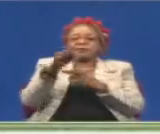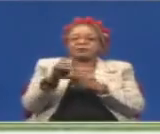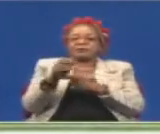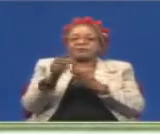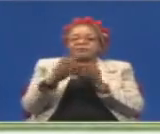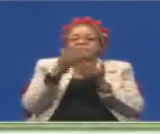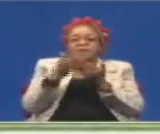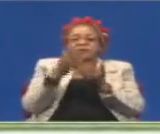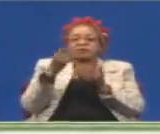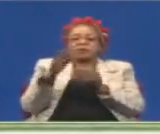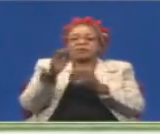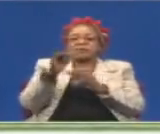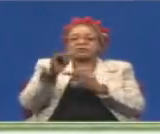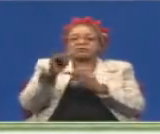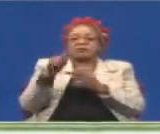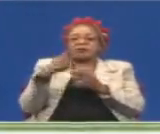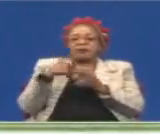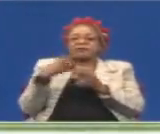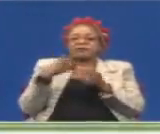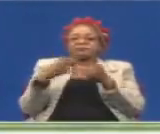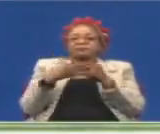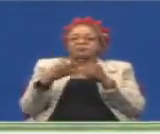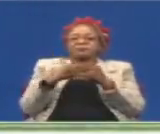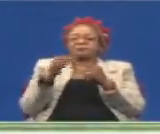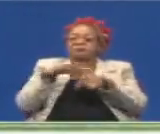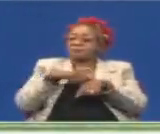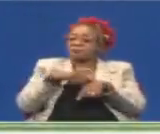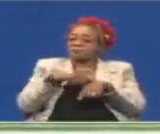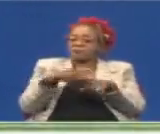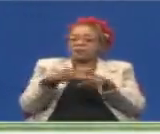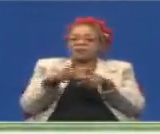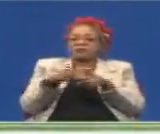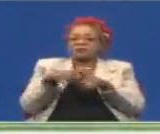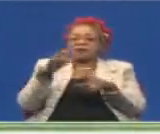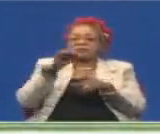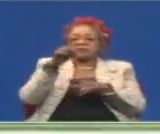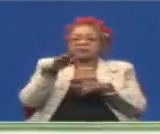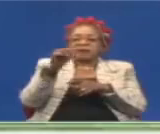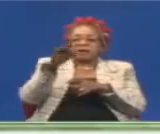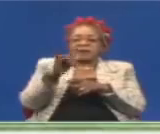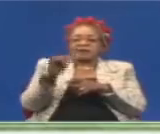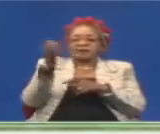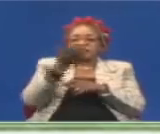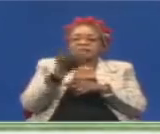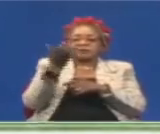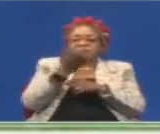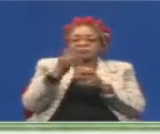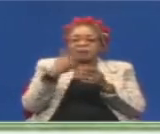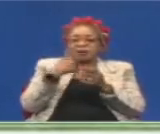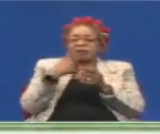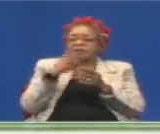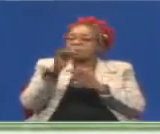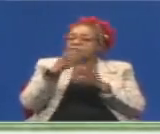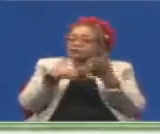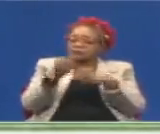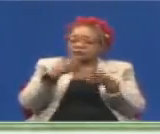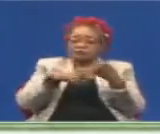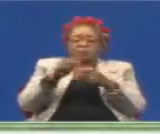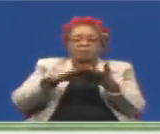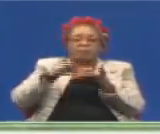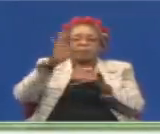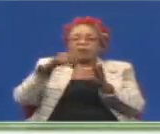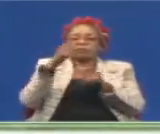The encounter will kick off at 8 p.m. East African time at Azadi Stadium and will mark Stars' return to action after more than a year in